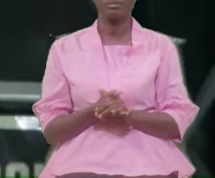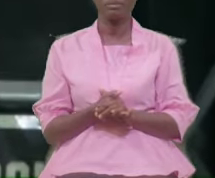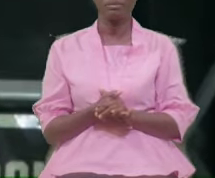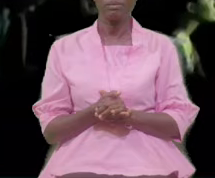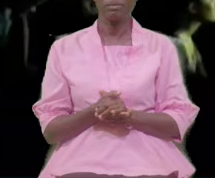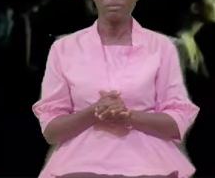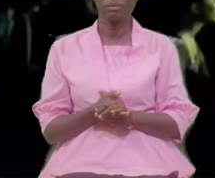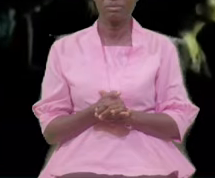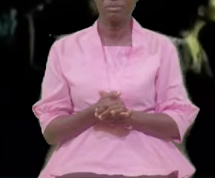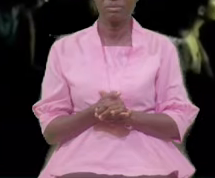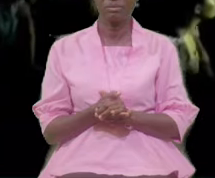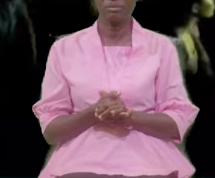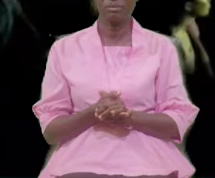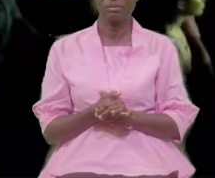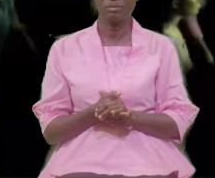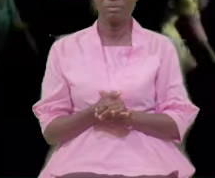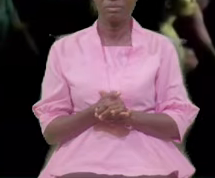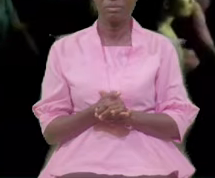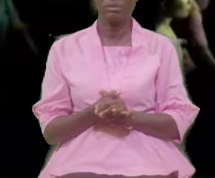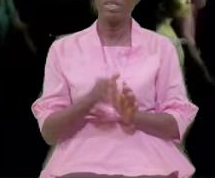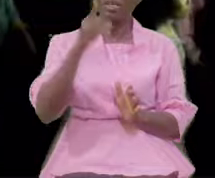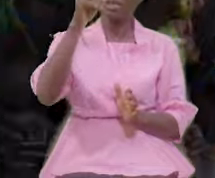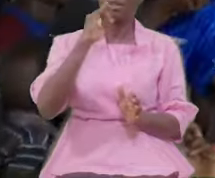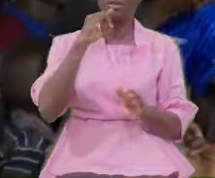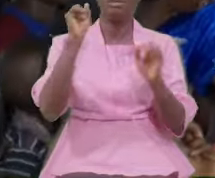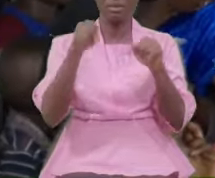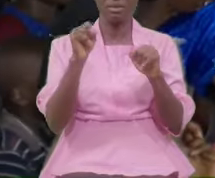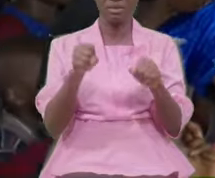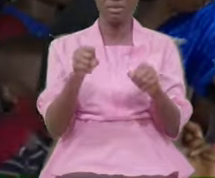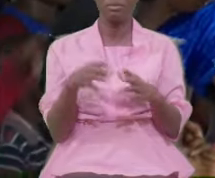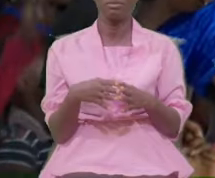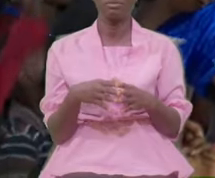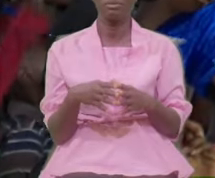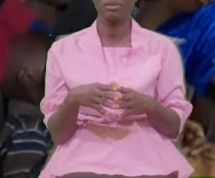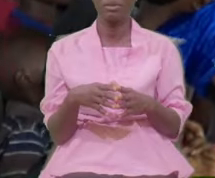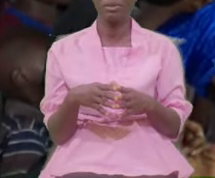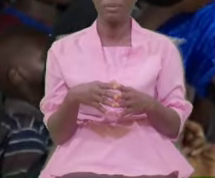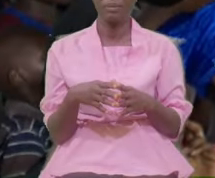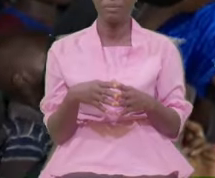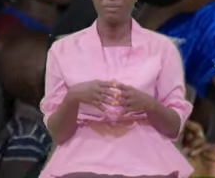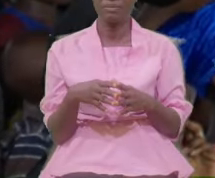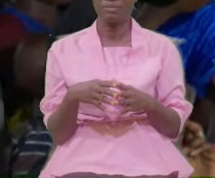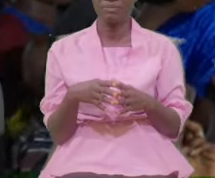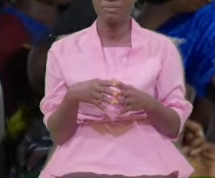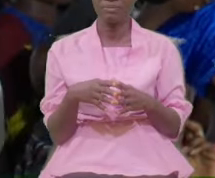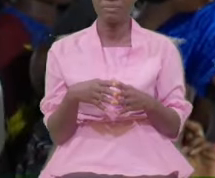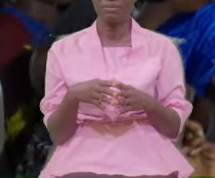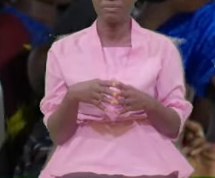kung is able and will m ang atuang pagsinggit ba